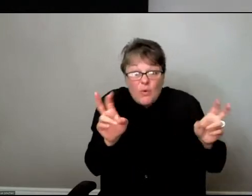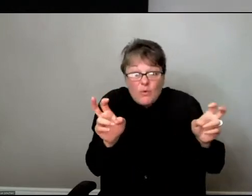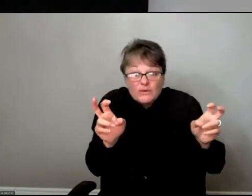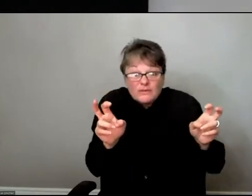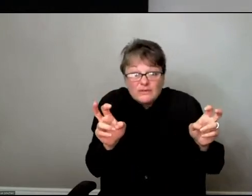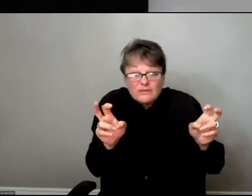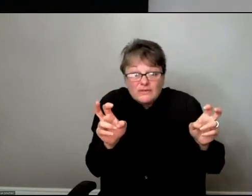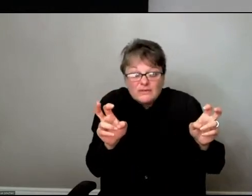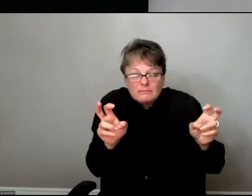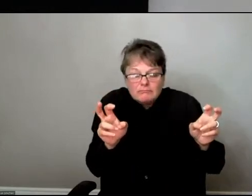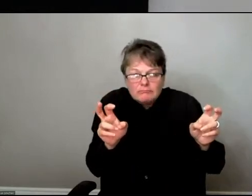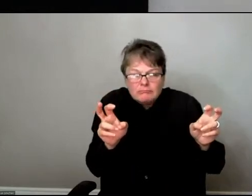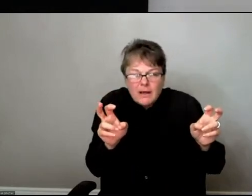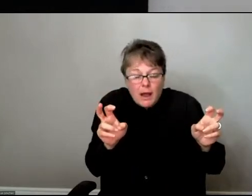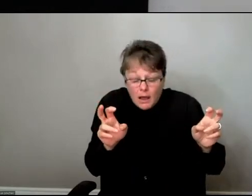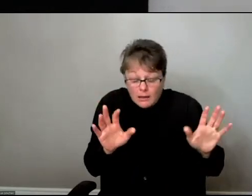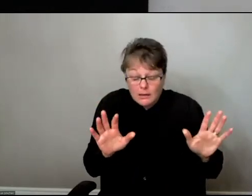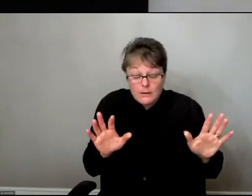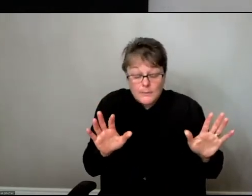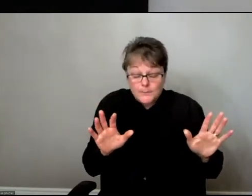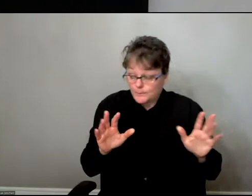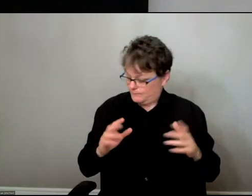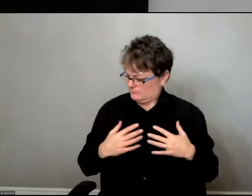How could a person of the law,